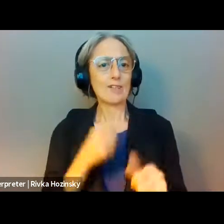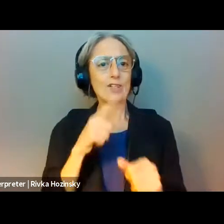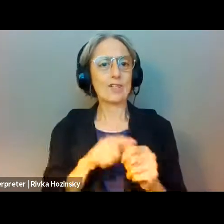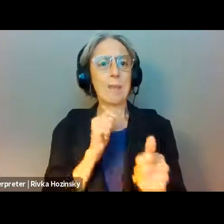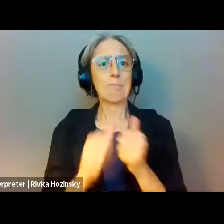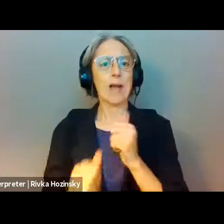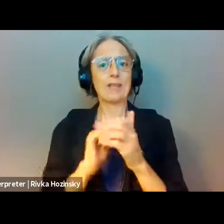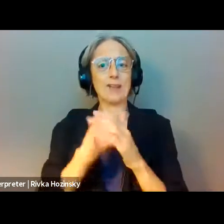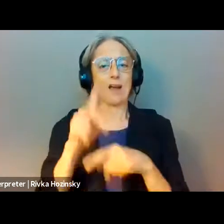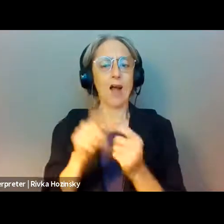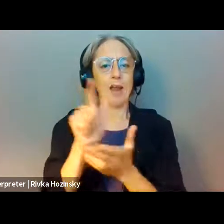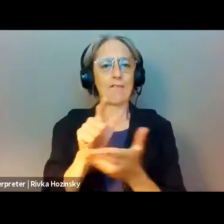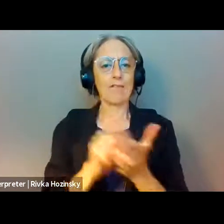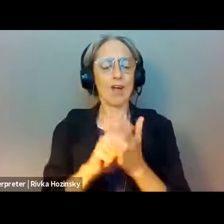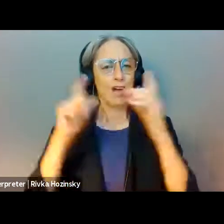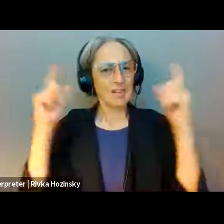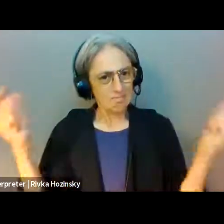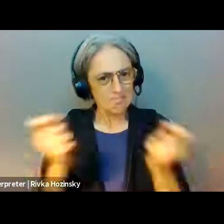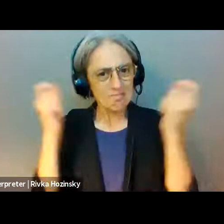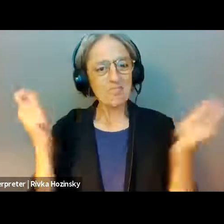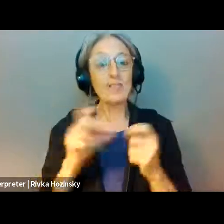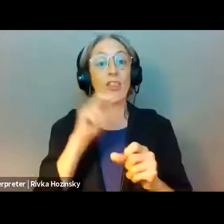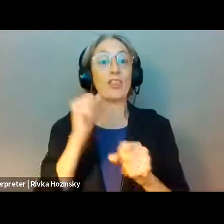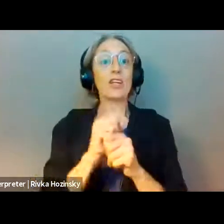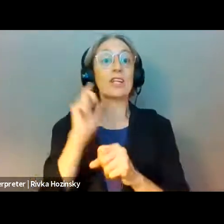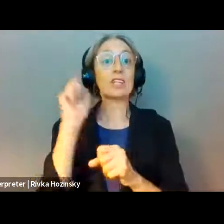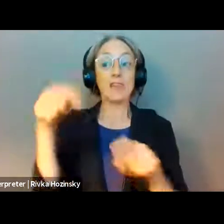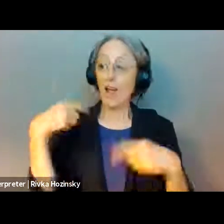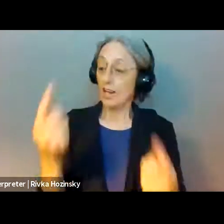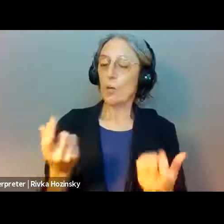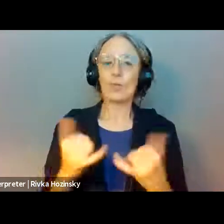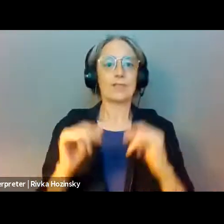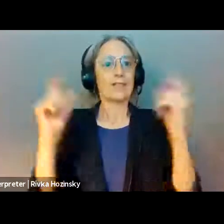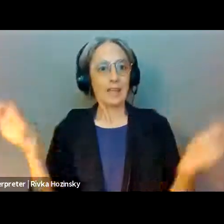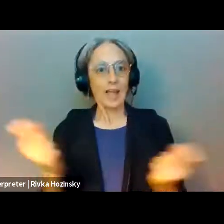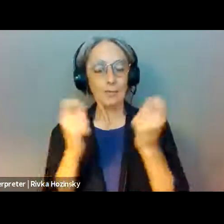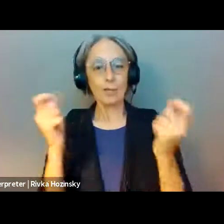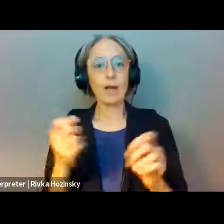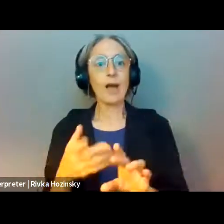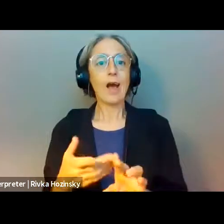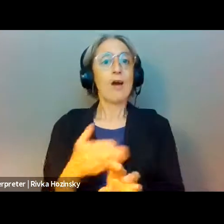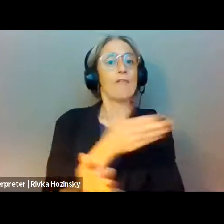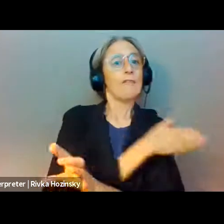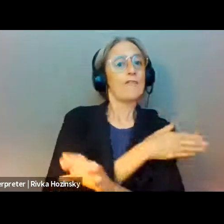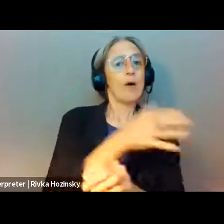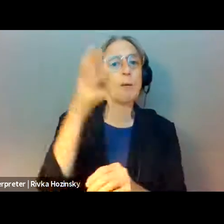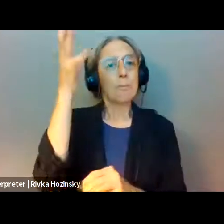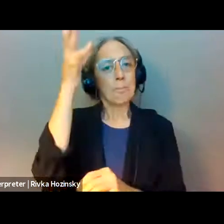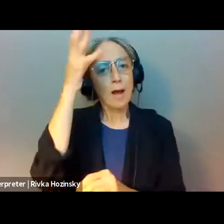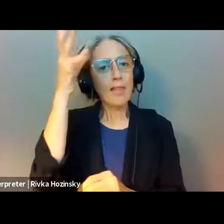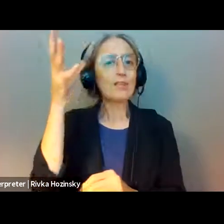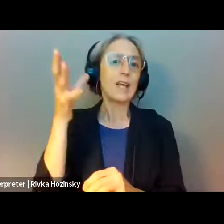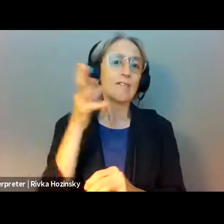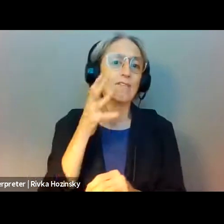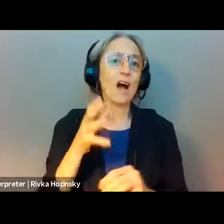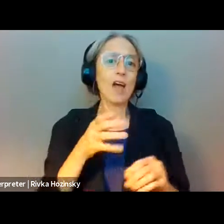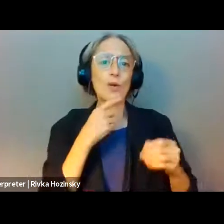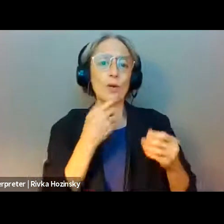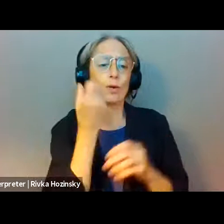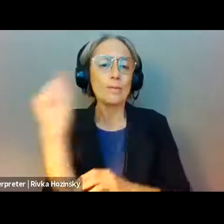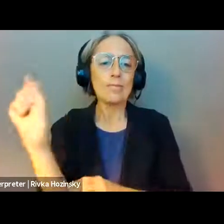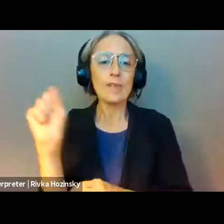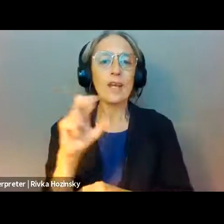years later, we celebrate the foremothers and fathers and non-binary siblings of the movement